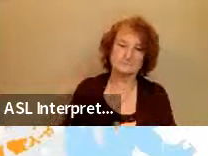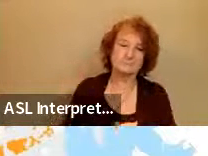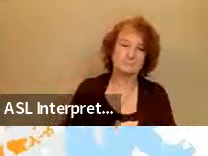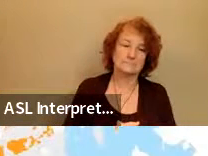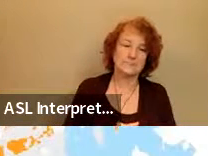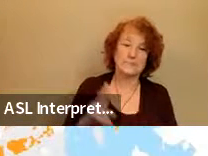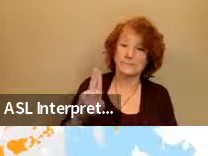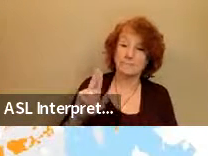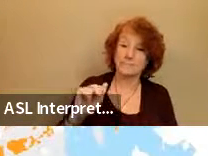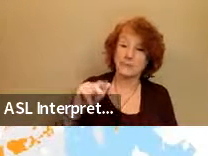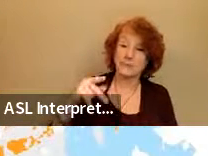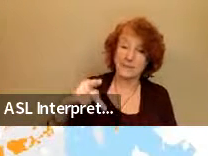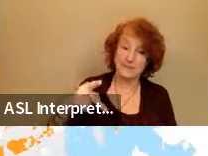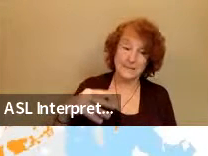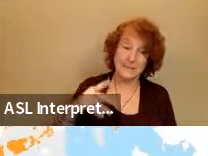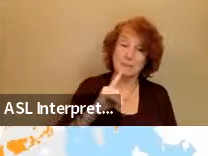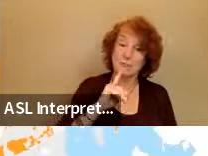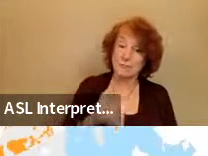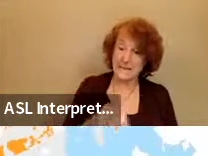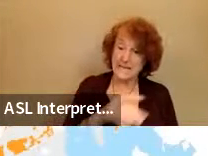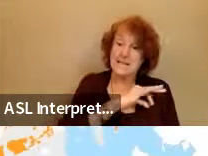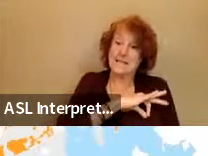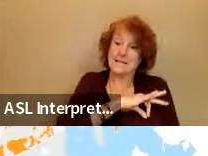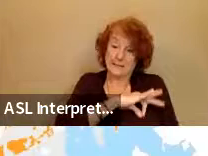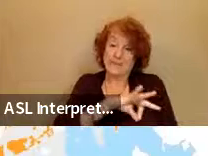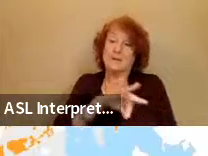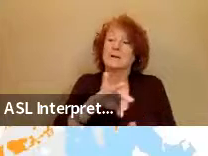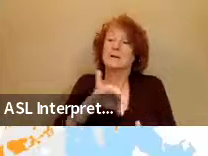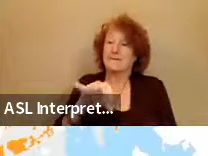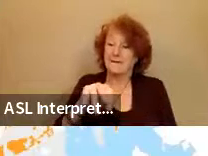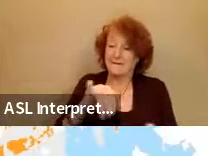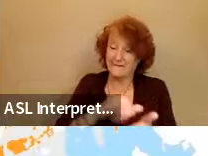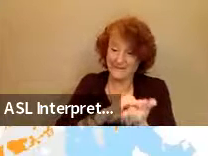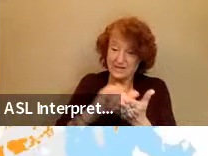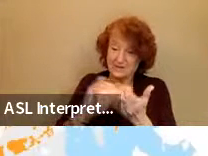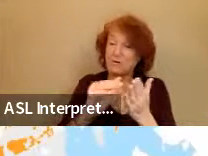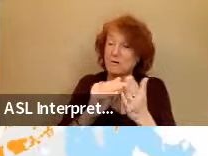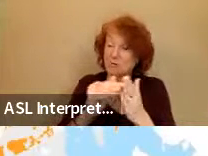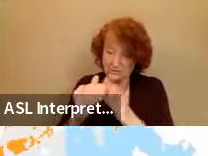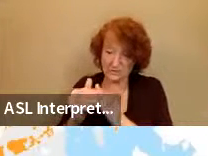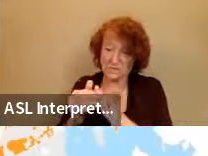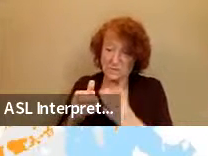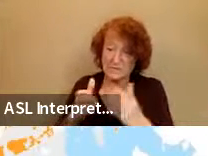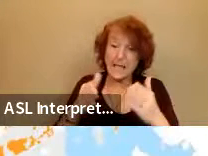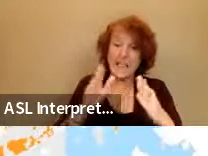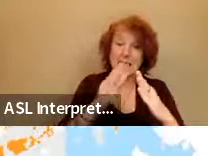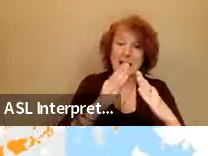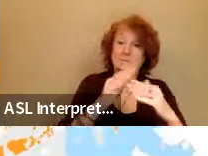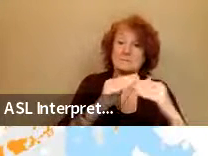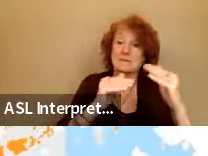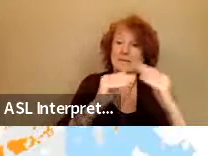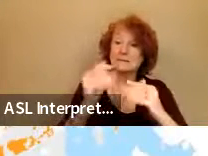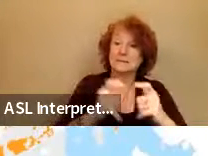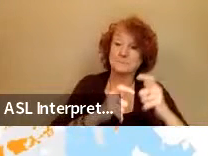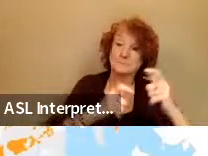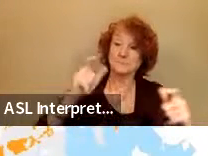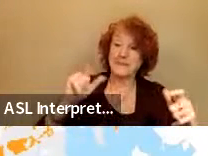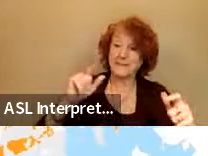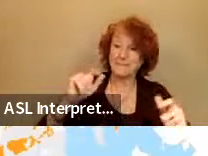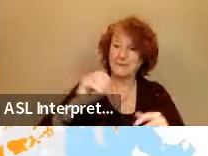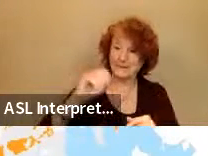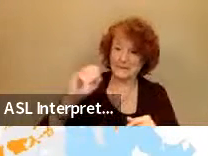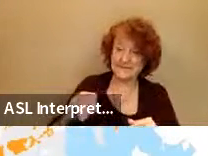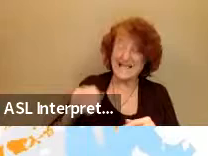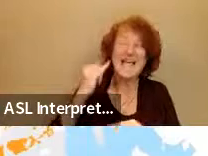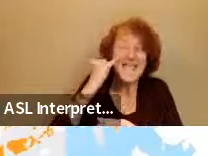UAP can have big benefits for New York City as a whole. By allowing for buildings to be about 20% bigger, so long as anything in that extra